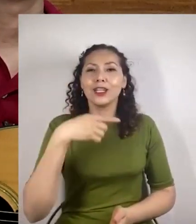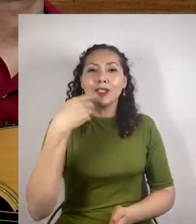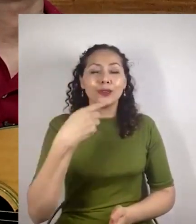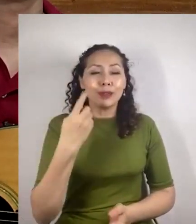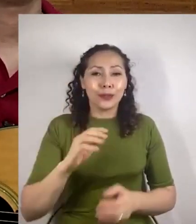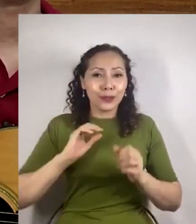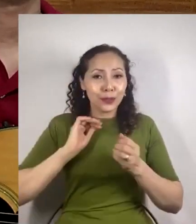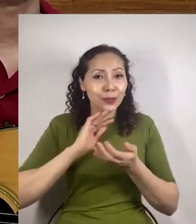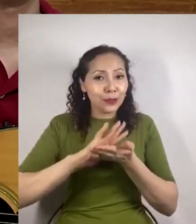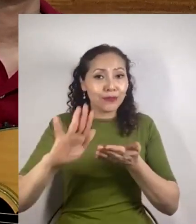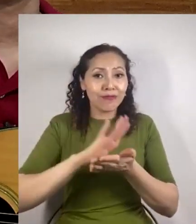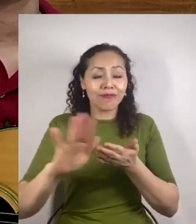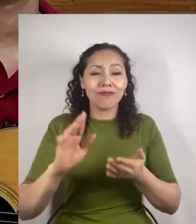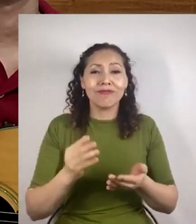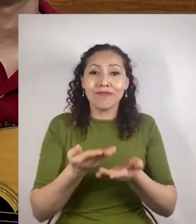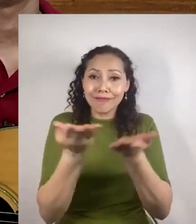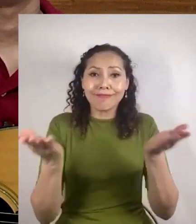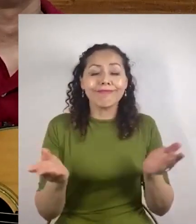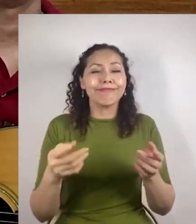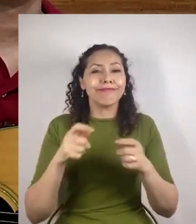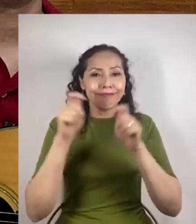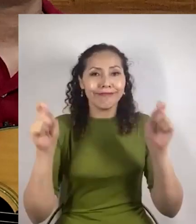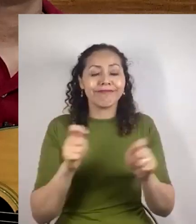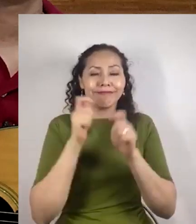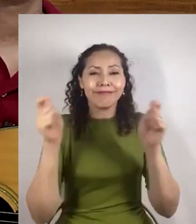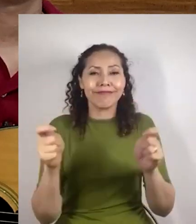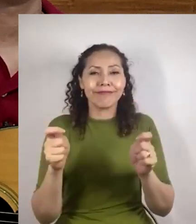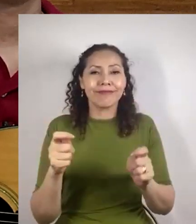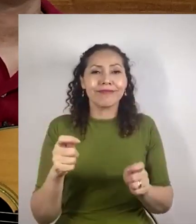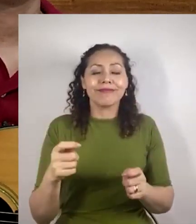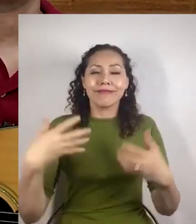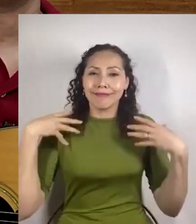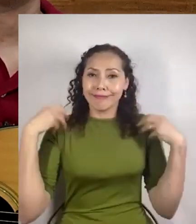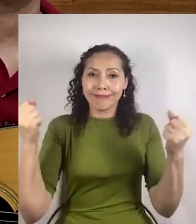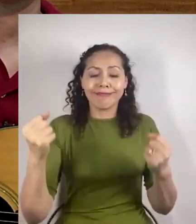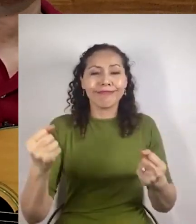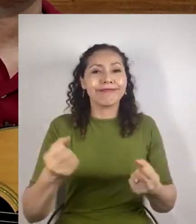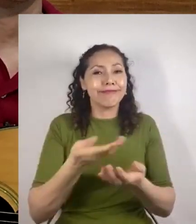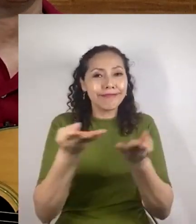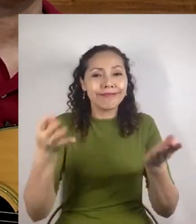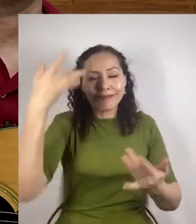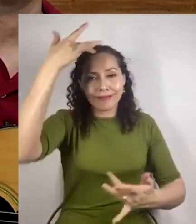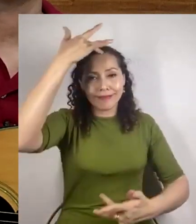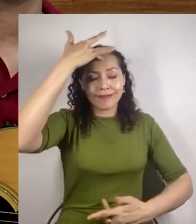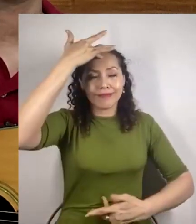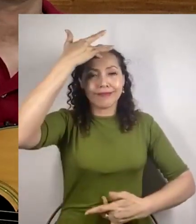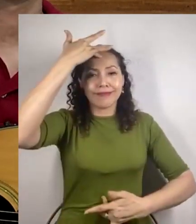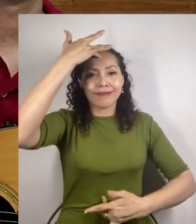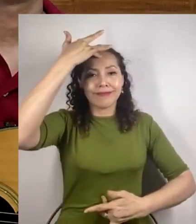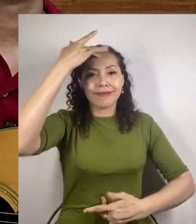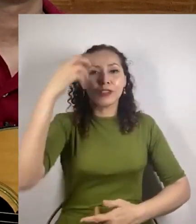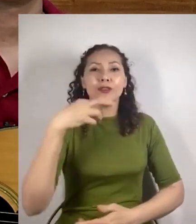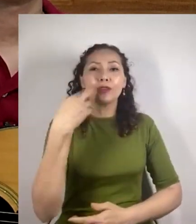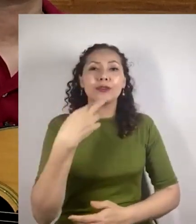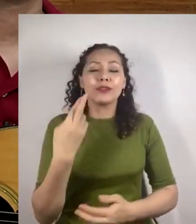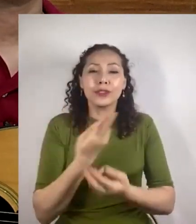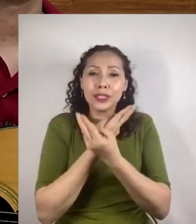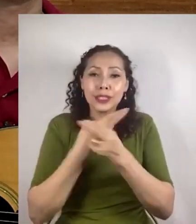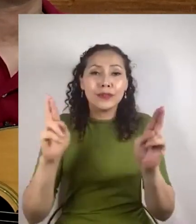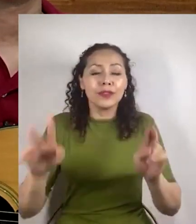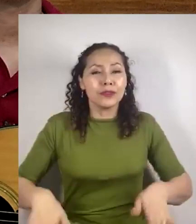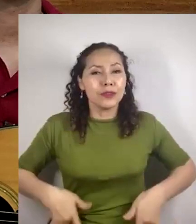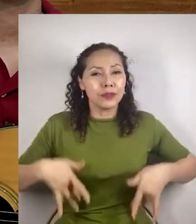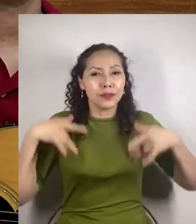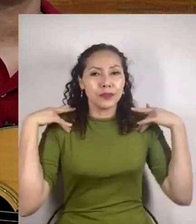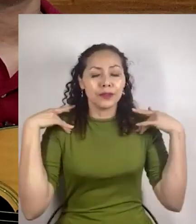who redeems your life from destruction, who crowns you with loving kindness and tender mercies, who